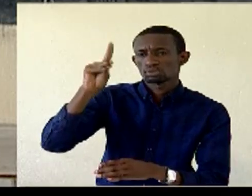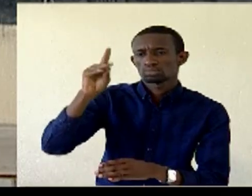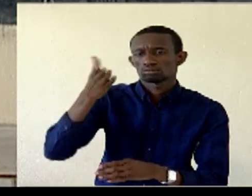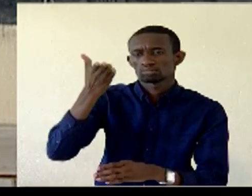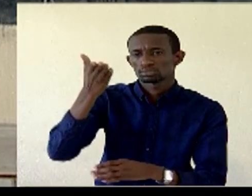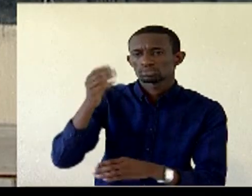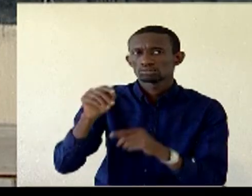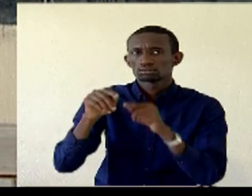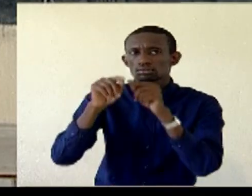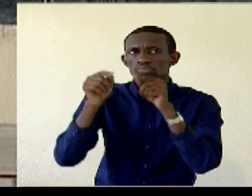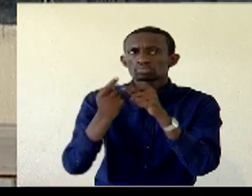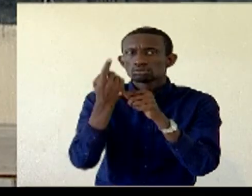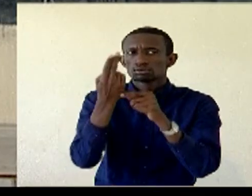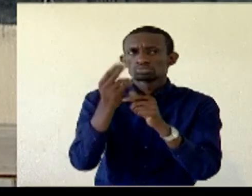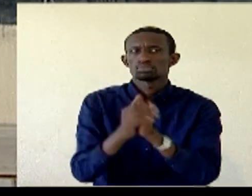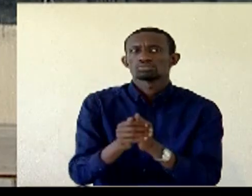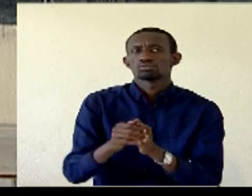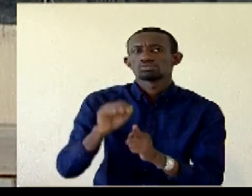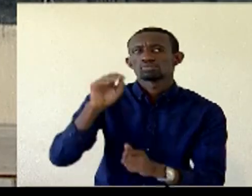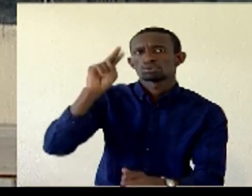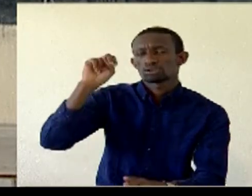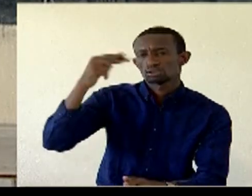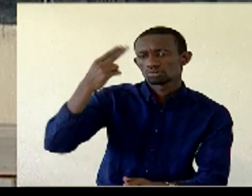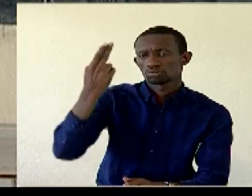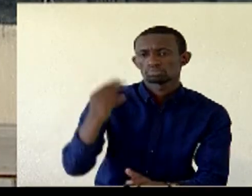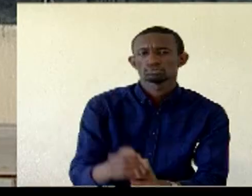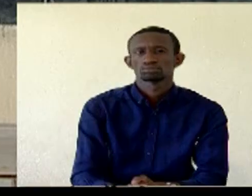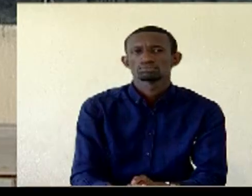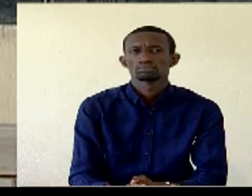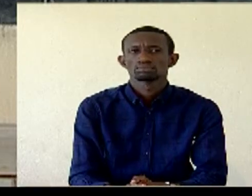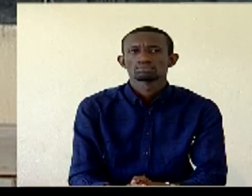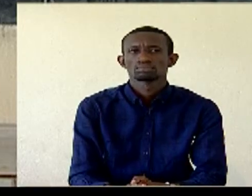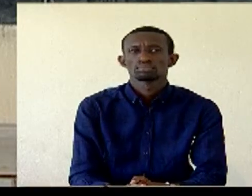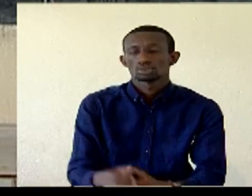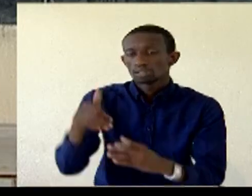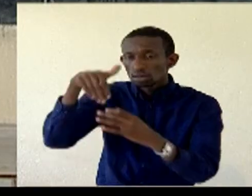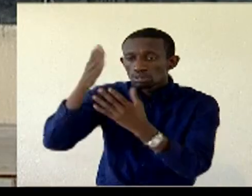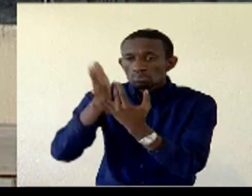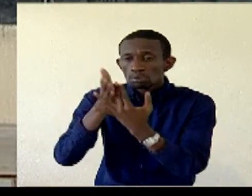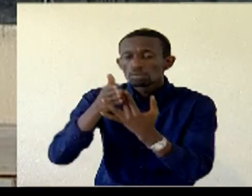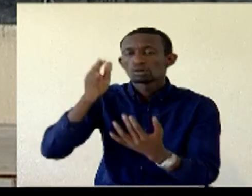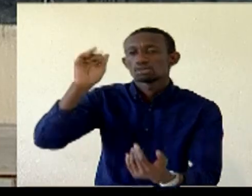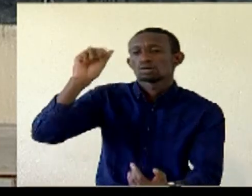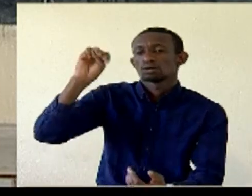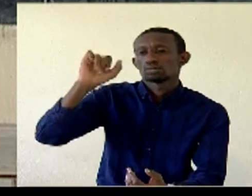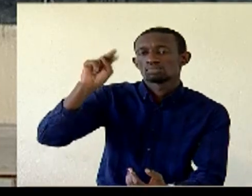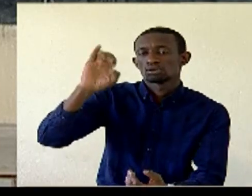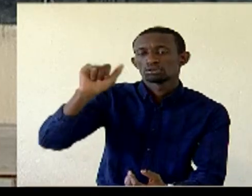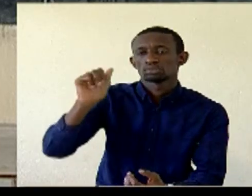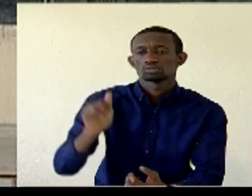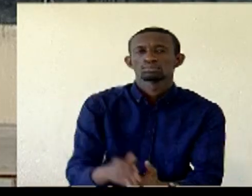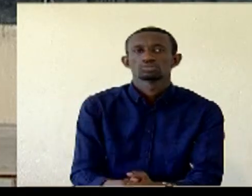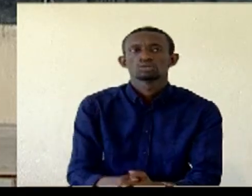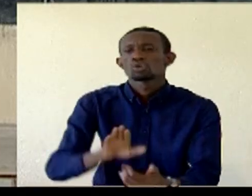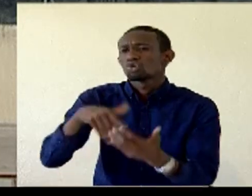This is the bond with the nitrogen. This is ammonia, or rather amine. And these are the bonds. All the bonds,